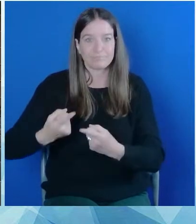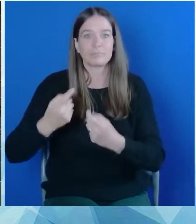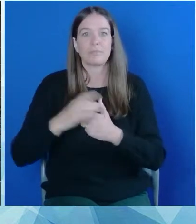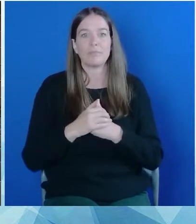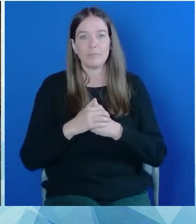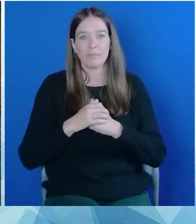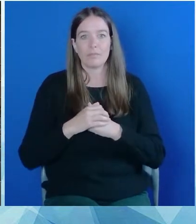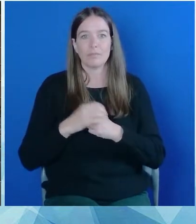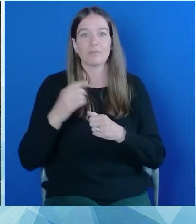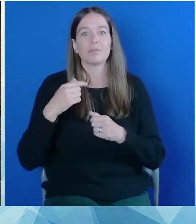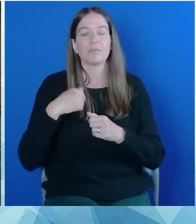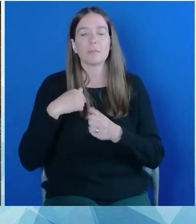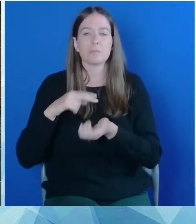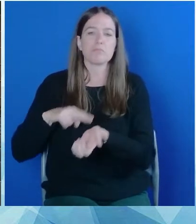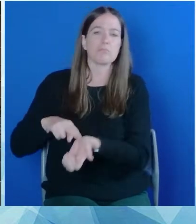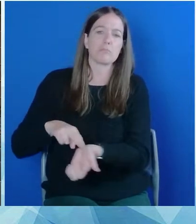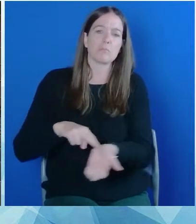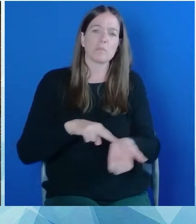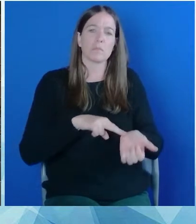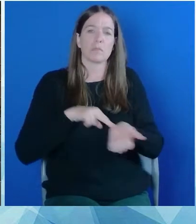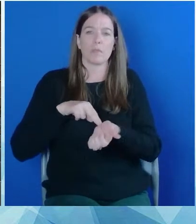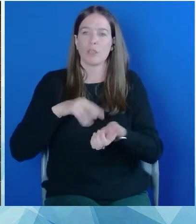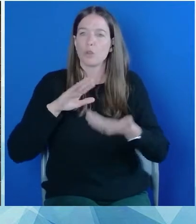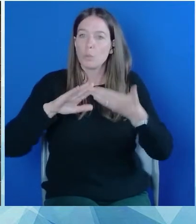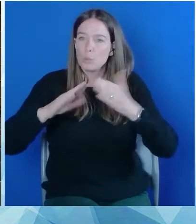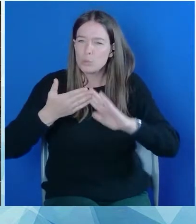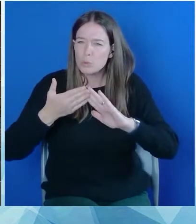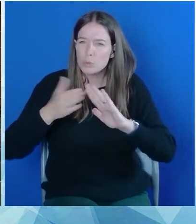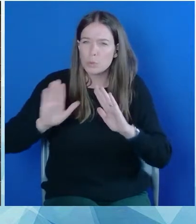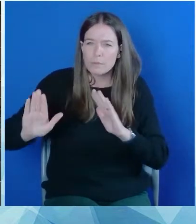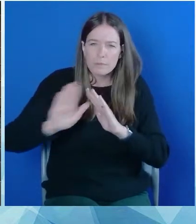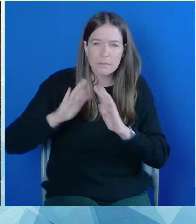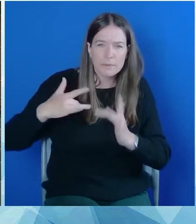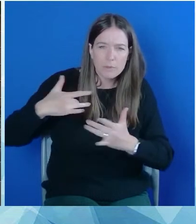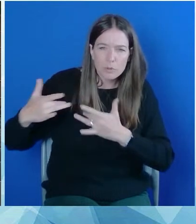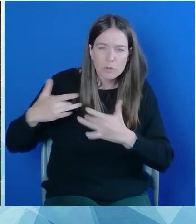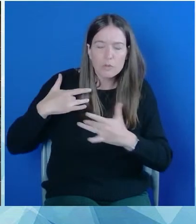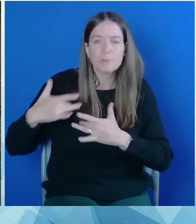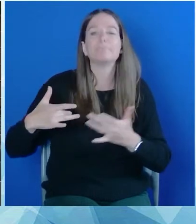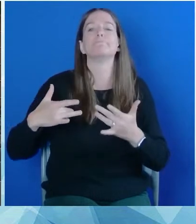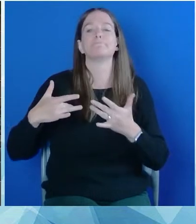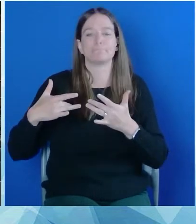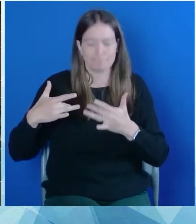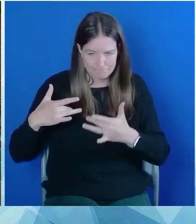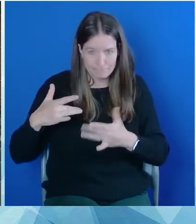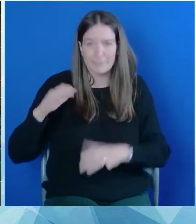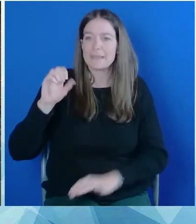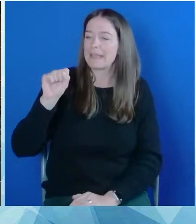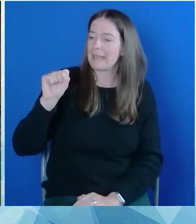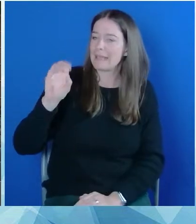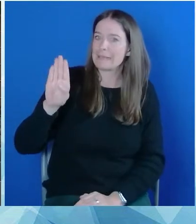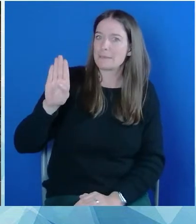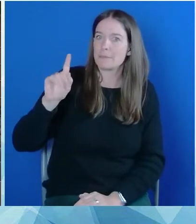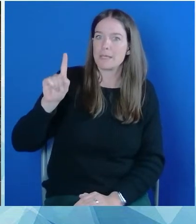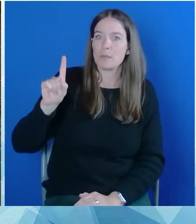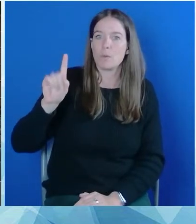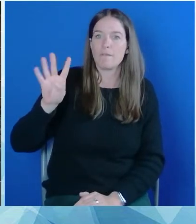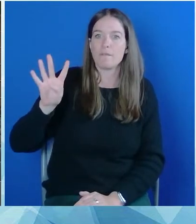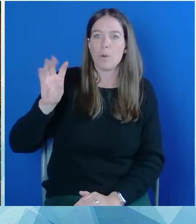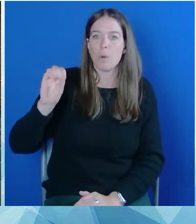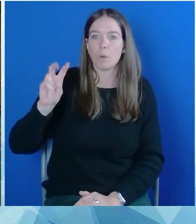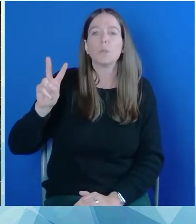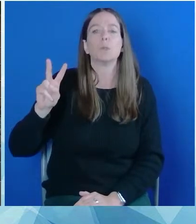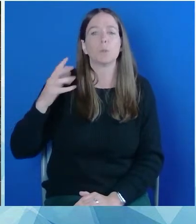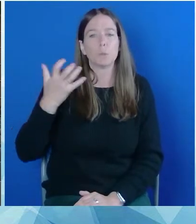I have been taking a pulse on community concerns, and SB 1402 is a significant concern. It is